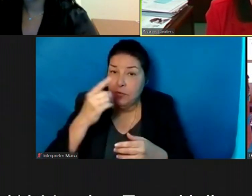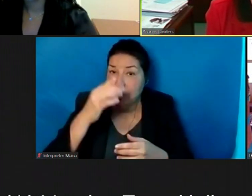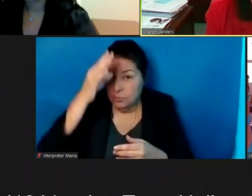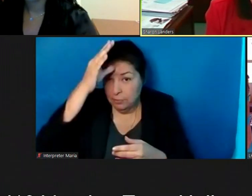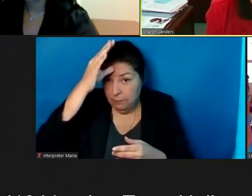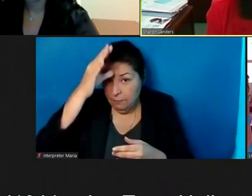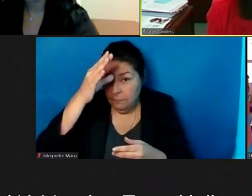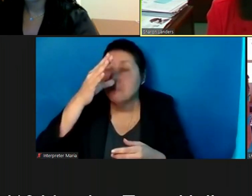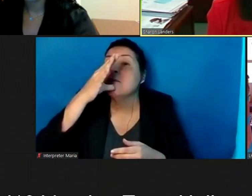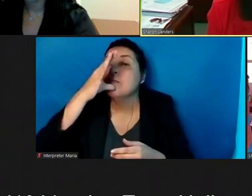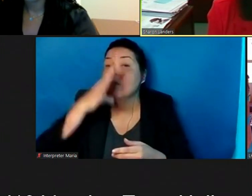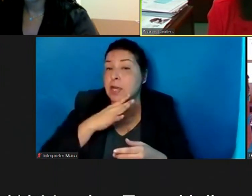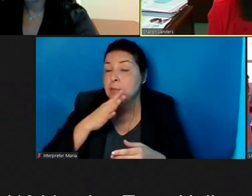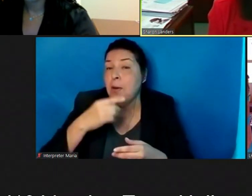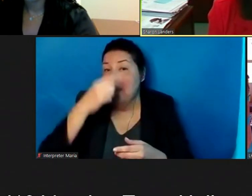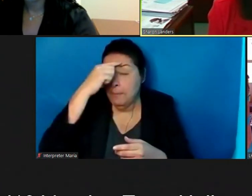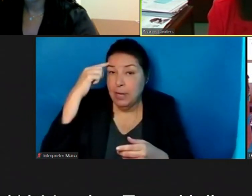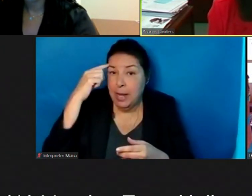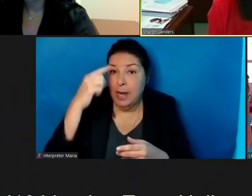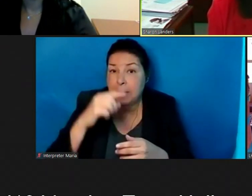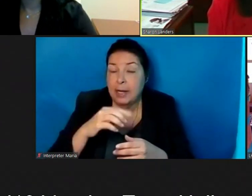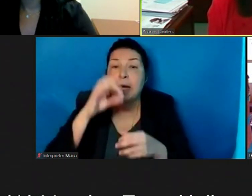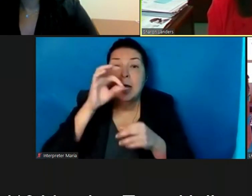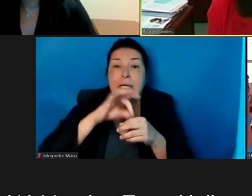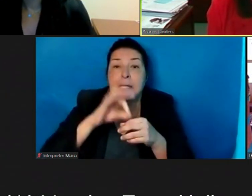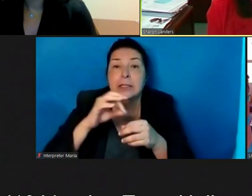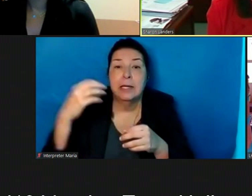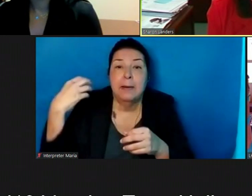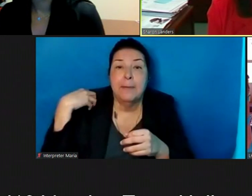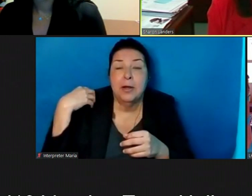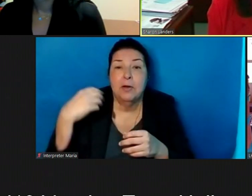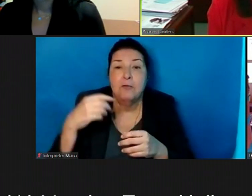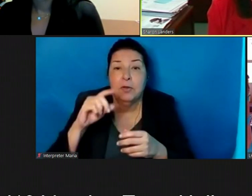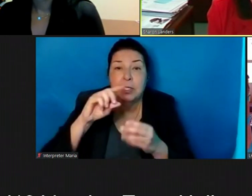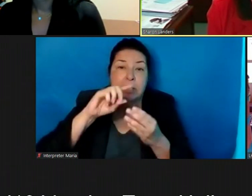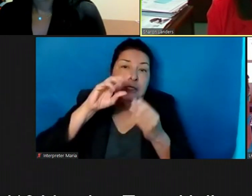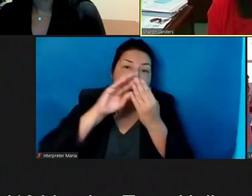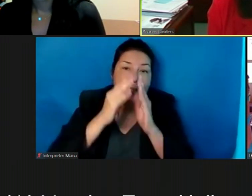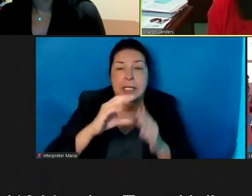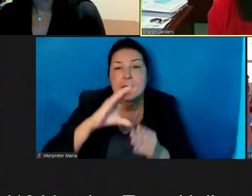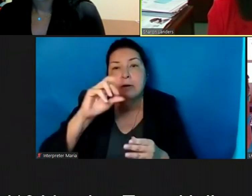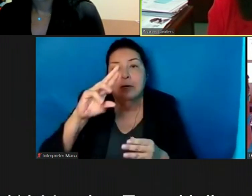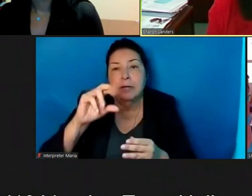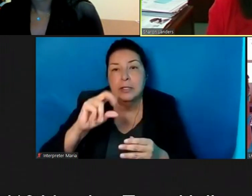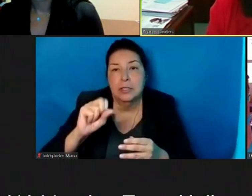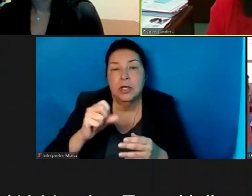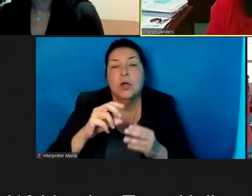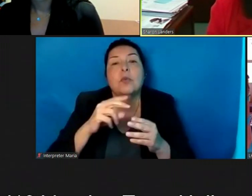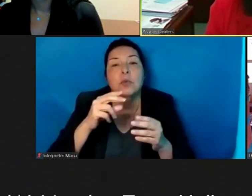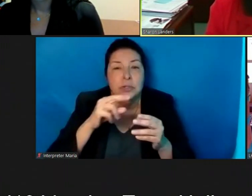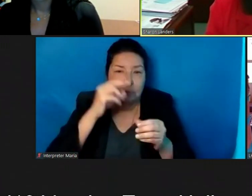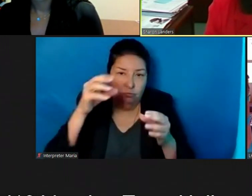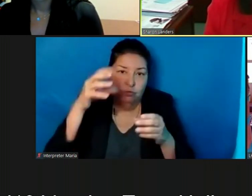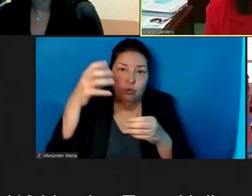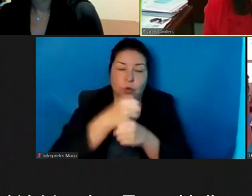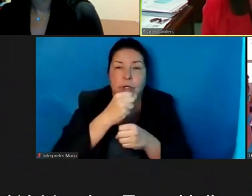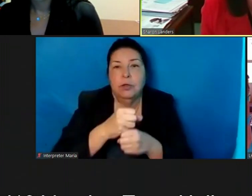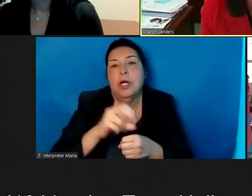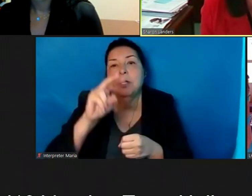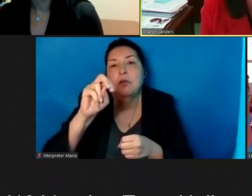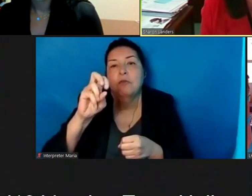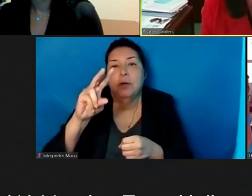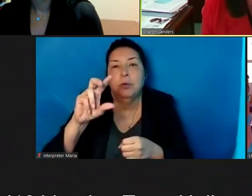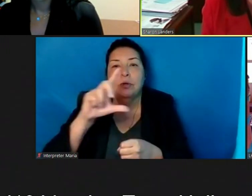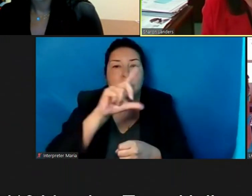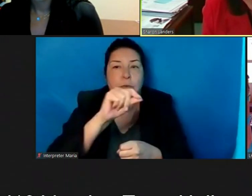Black elected mayor for the city of Carson when she won her election in November 2020. And with